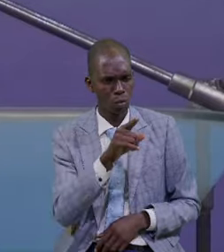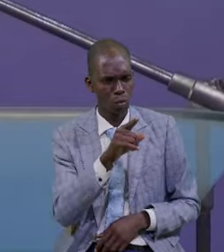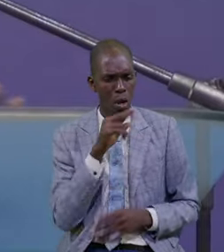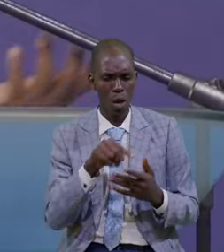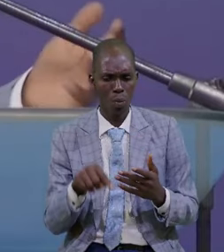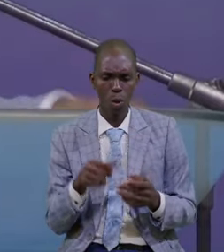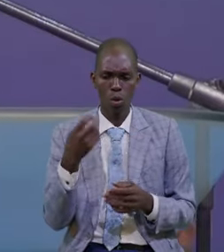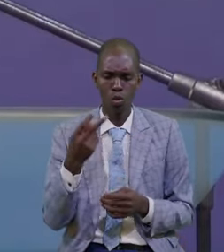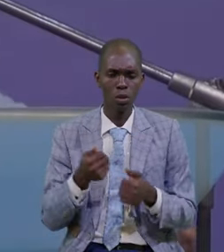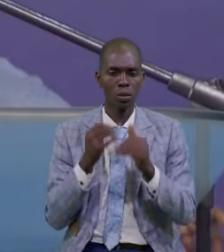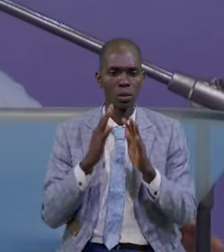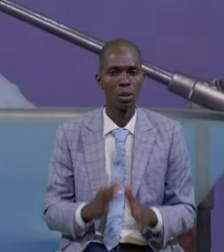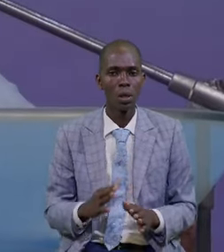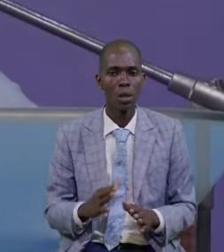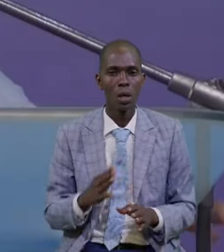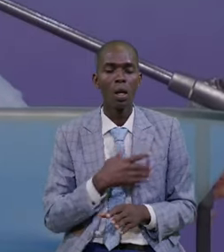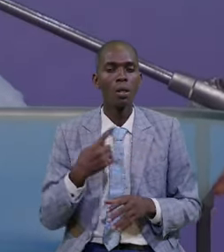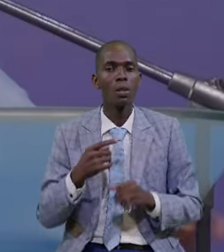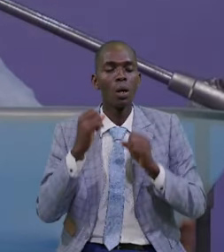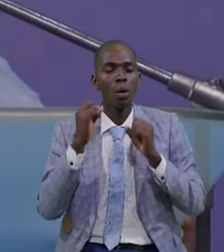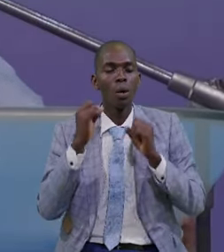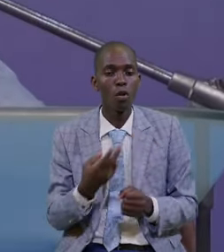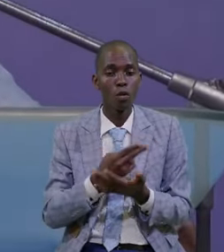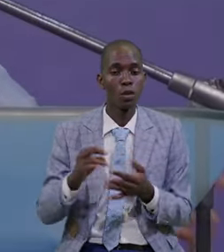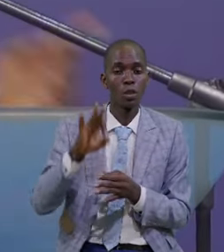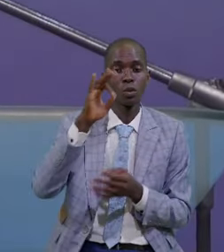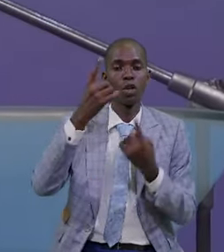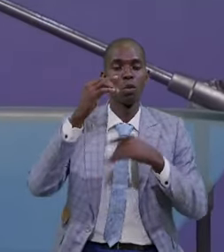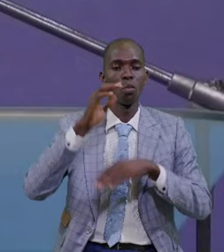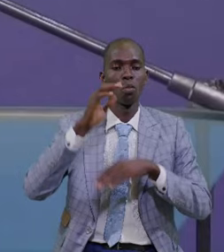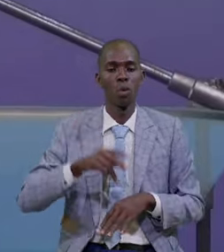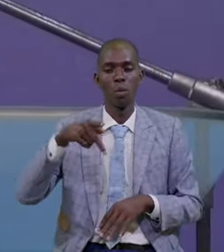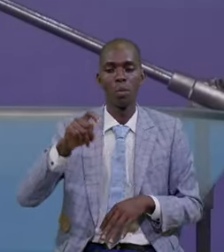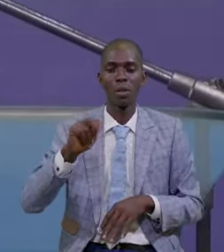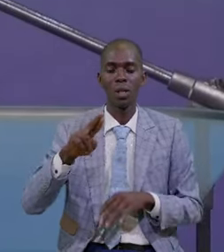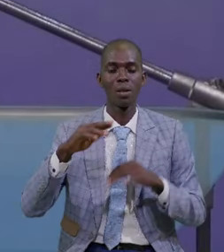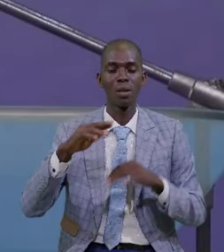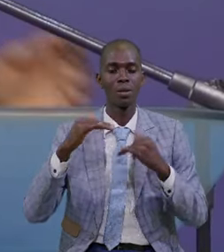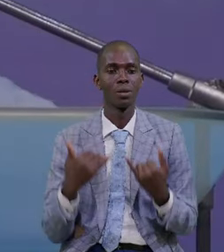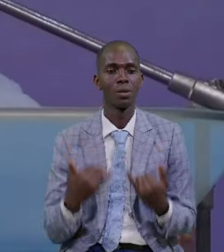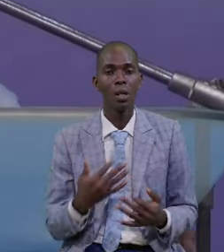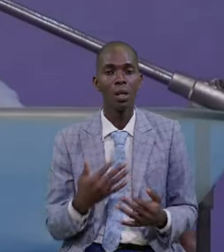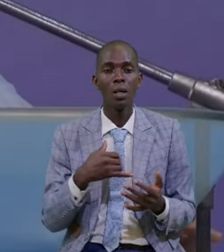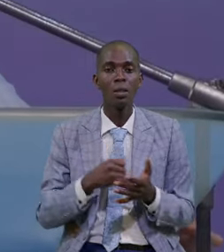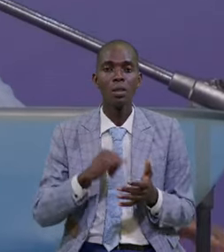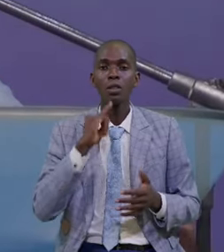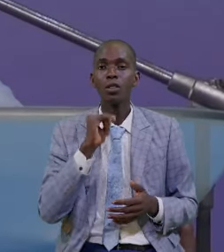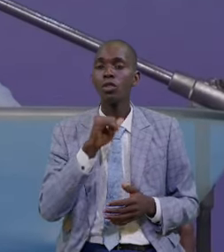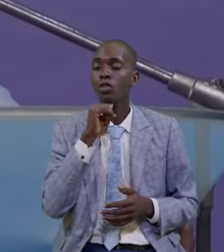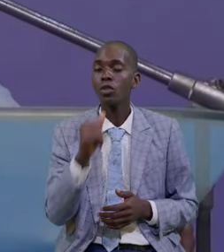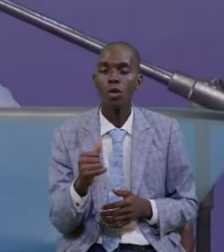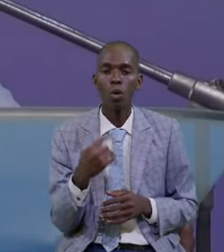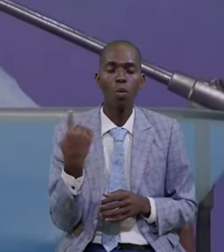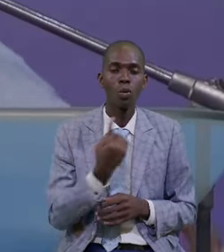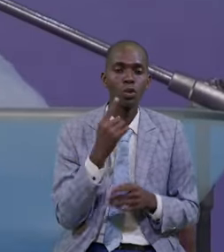The power of the Holy Ghost now has come. And it is not just the speaking in